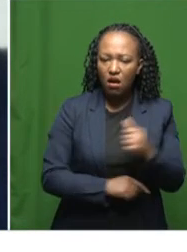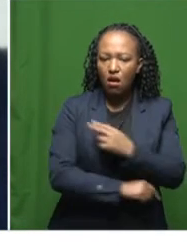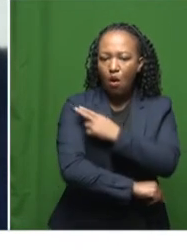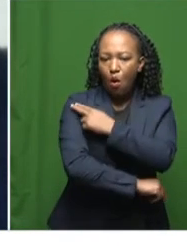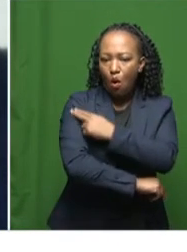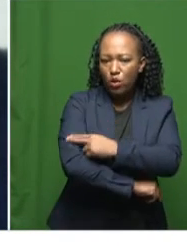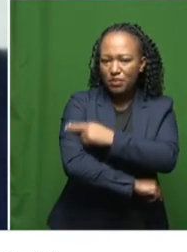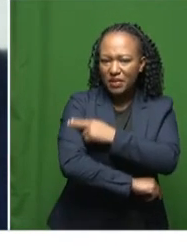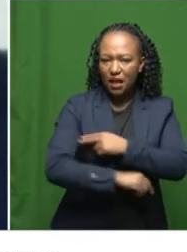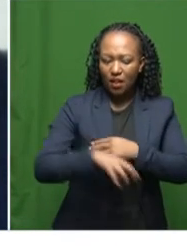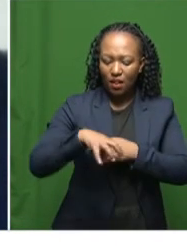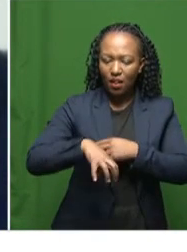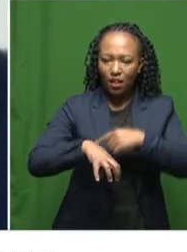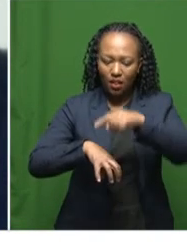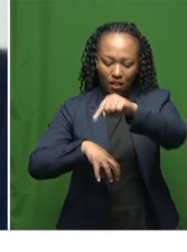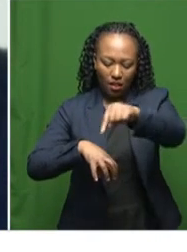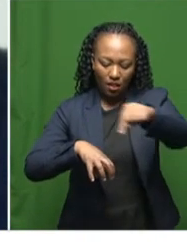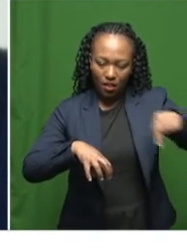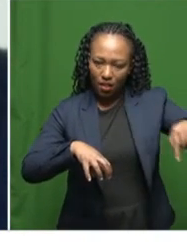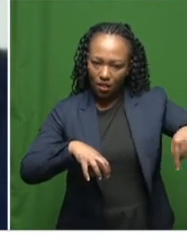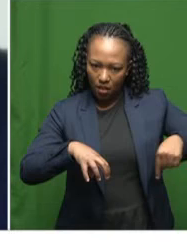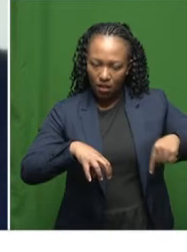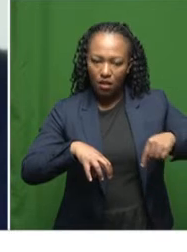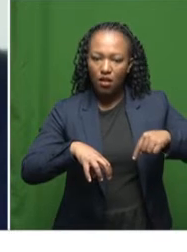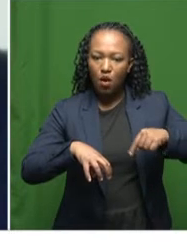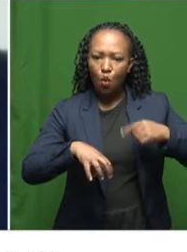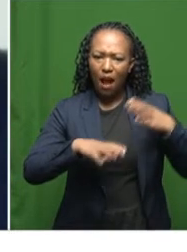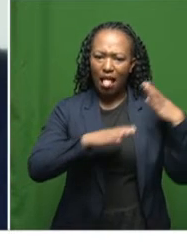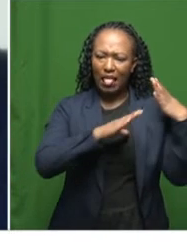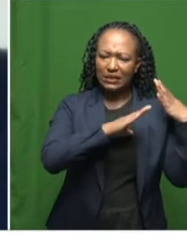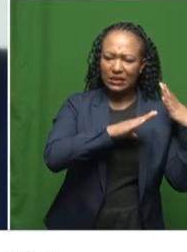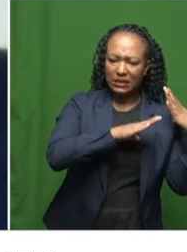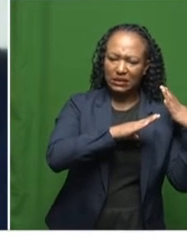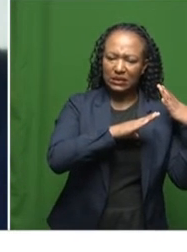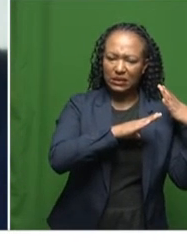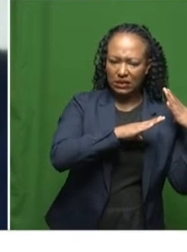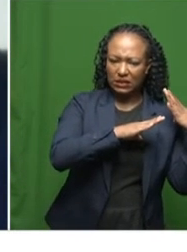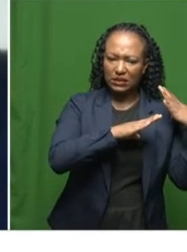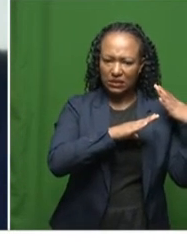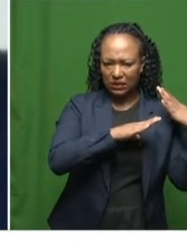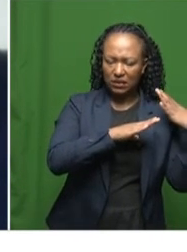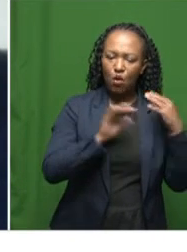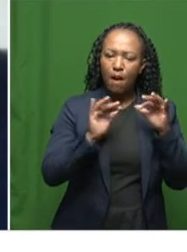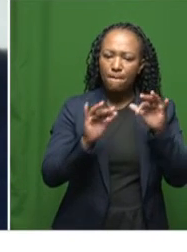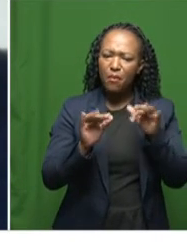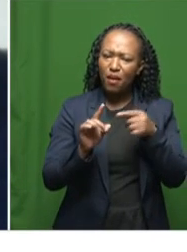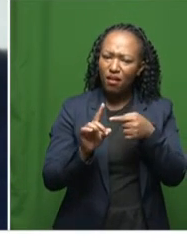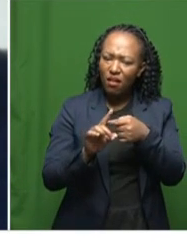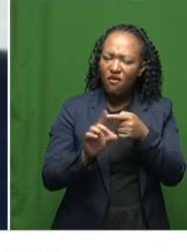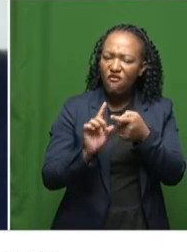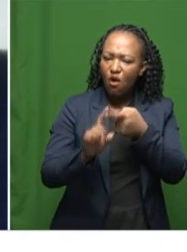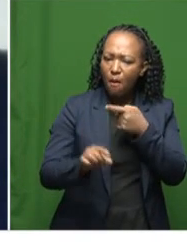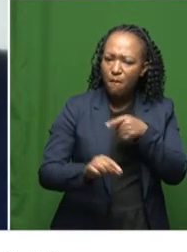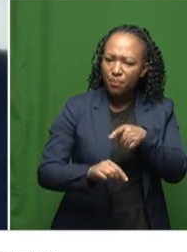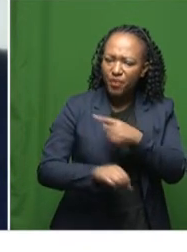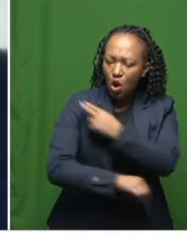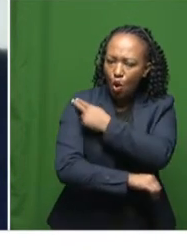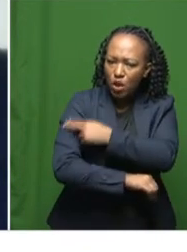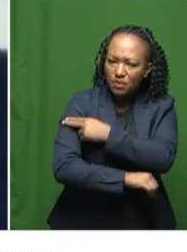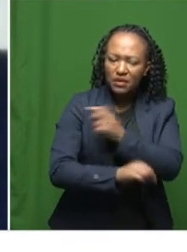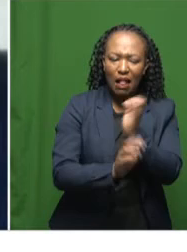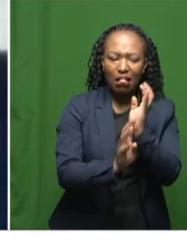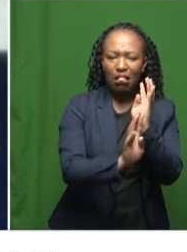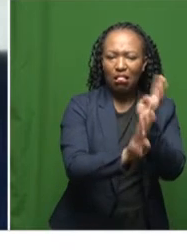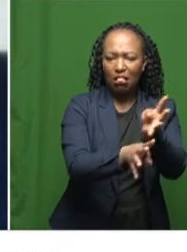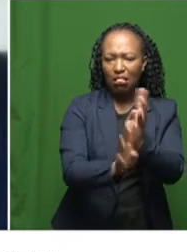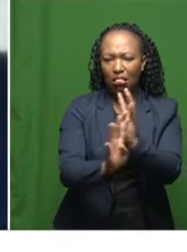hospitals in surrounding areas buckling under the strain of having to deal with the load from Charlotte Maxeke. So what is the turnaround time for the